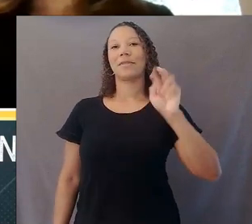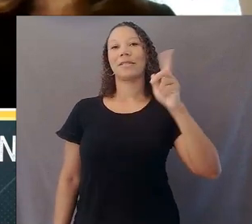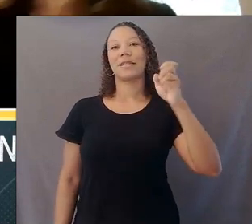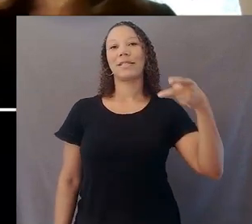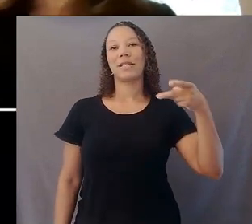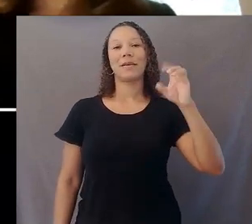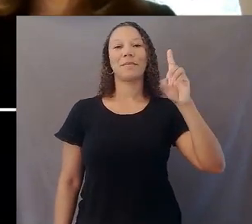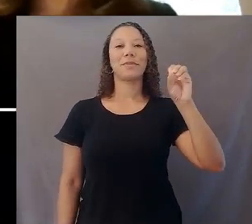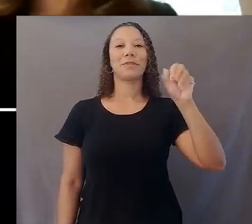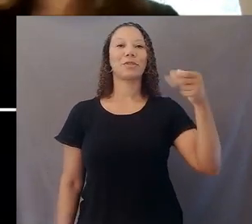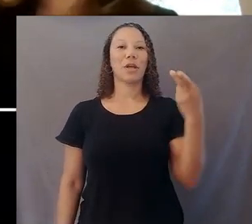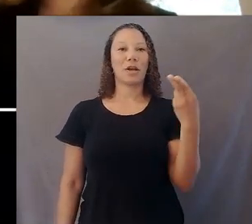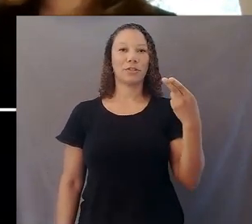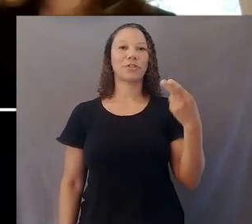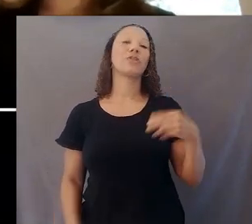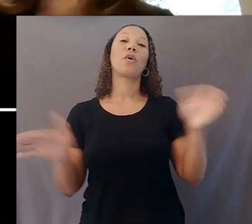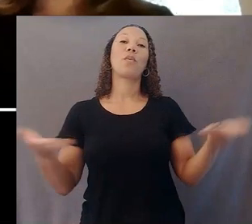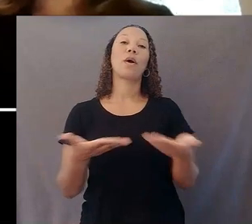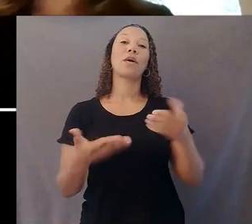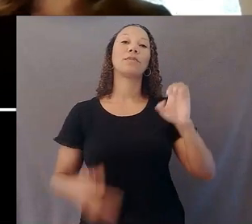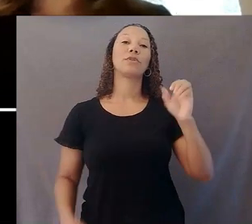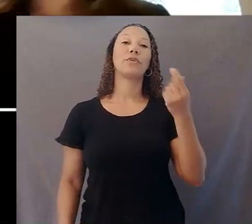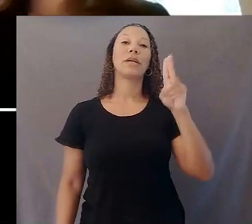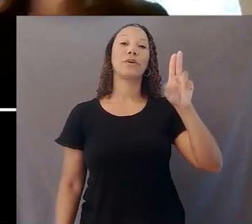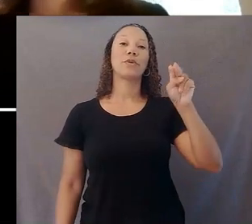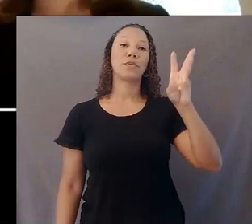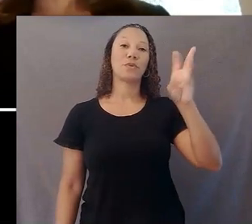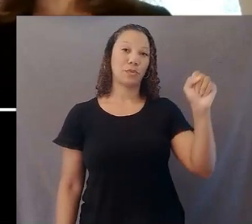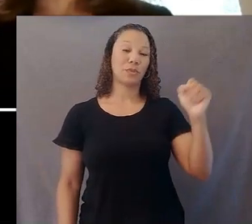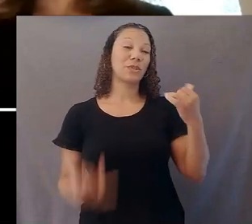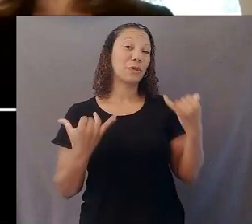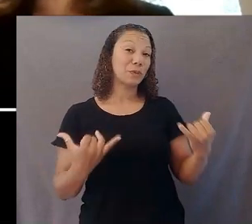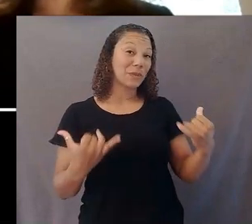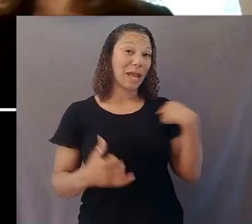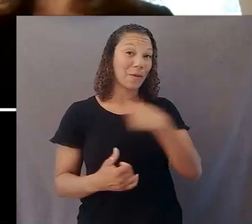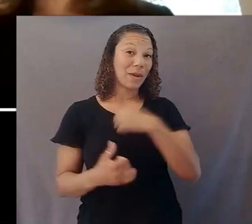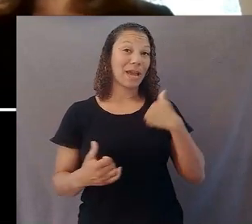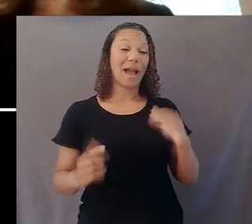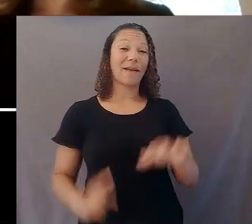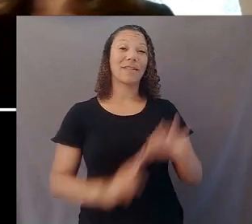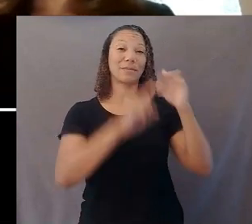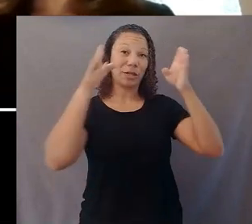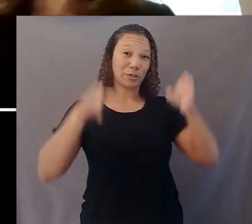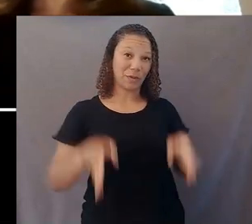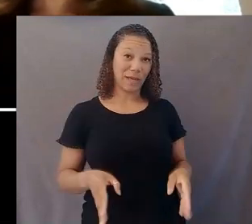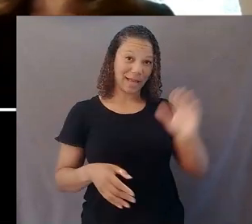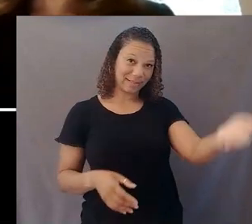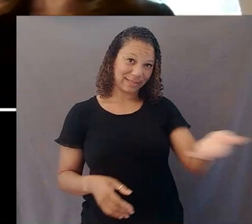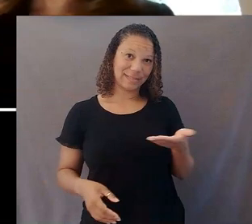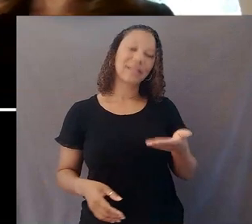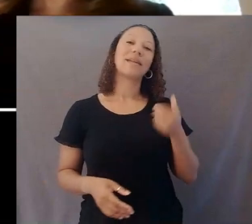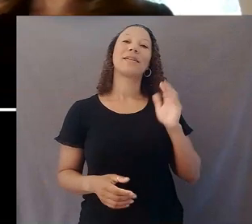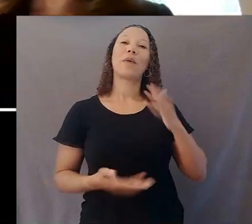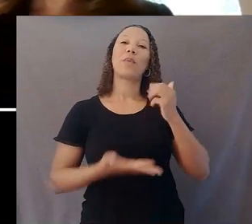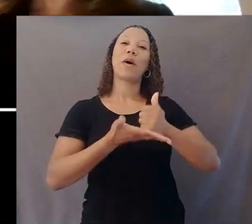News. And today we have a special guest with us to help us out in Spanish. Ms. Carmen Rush